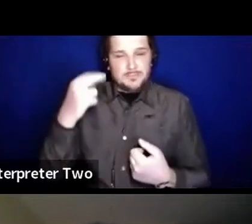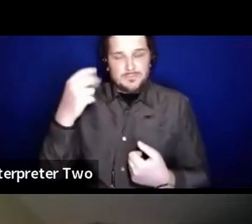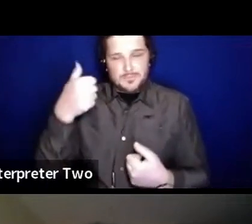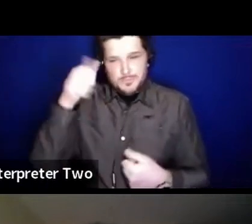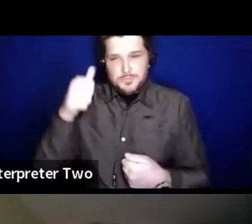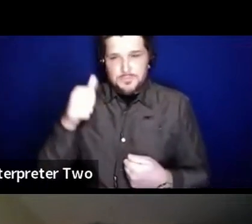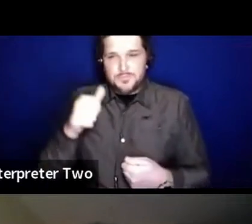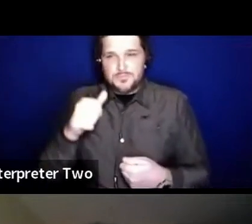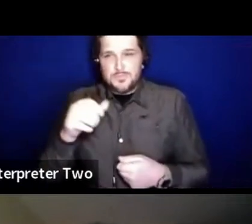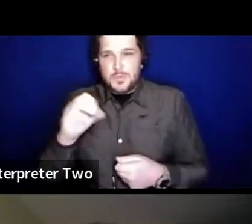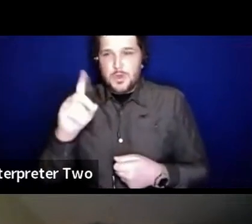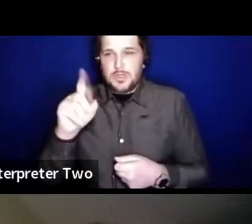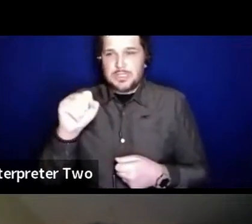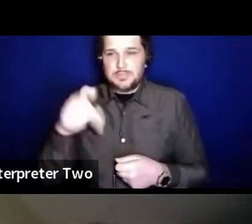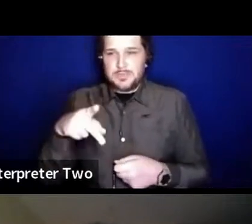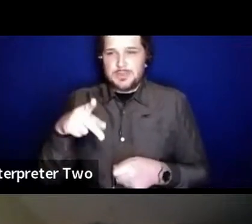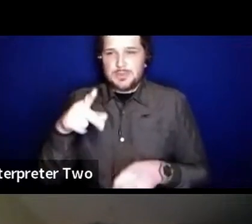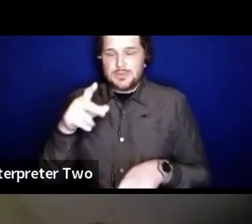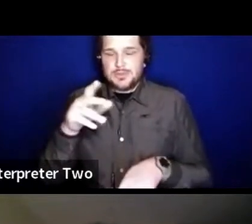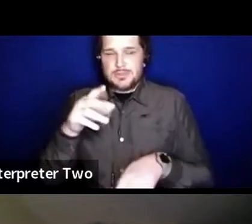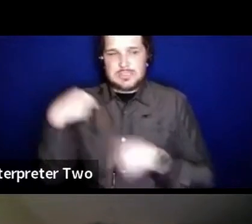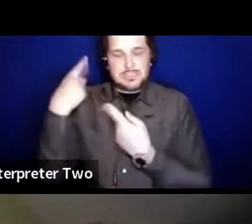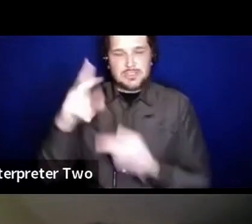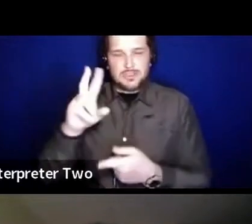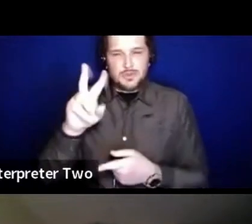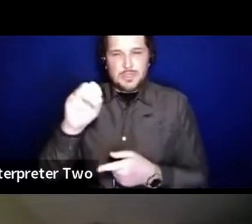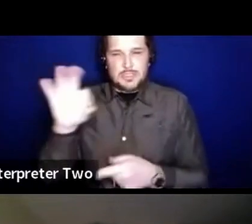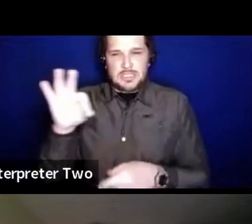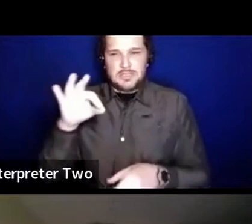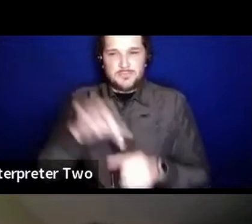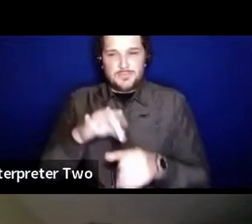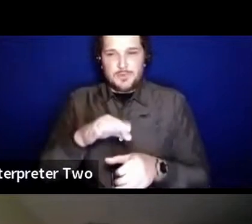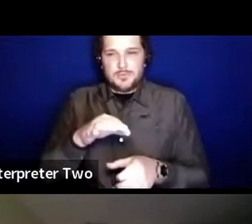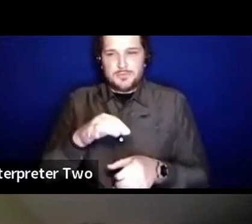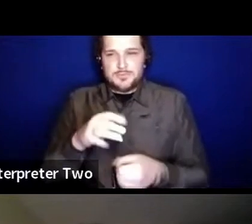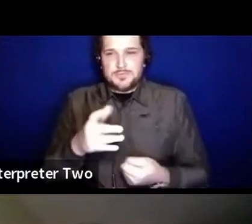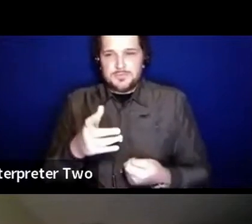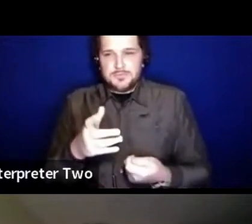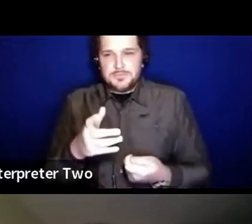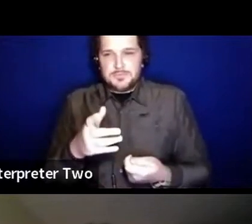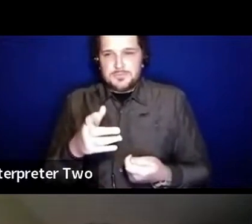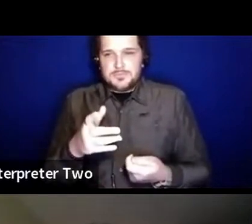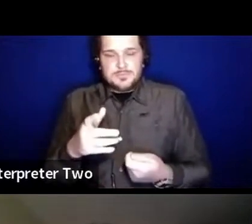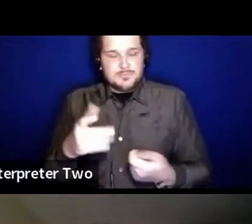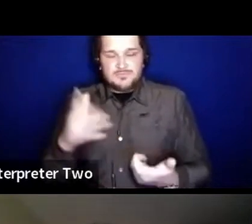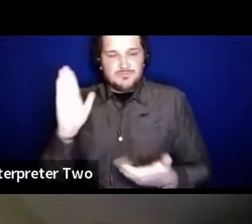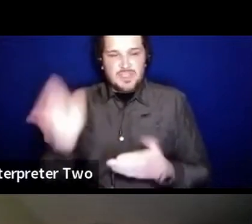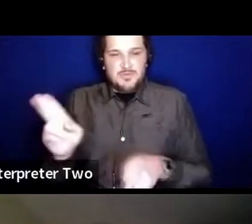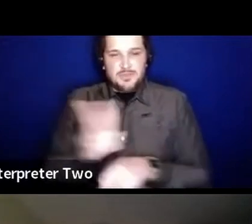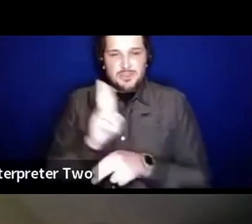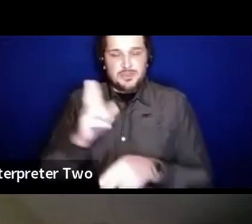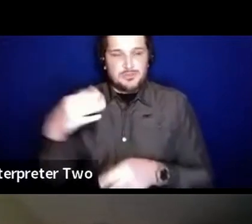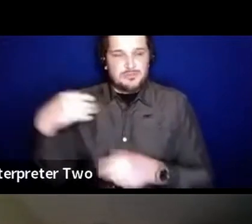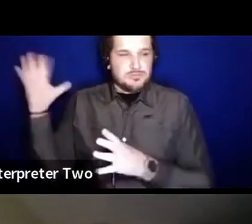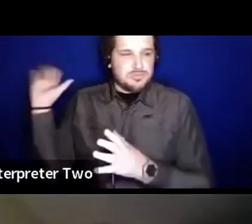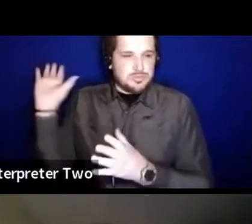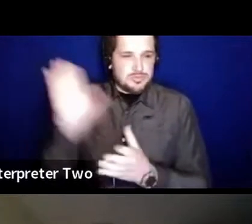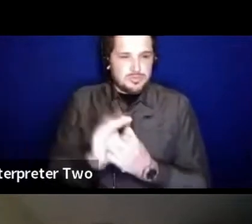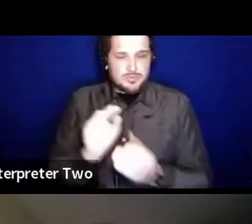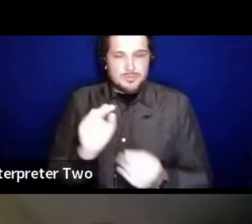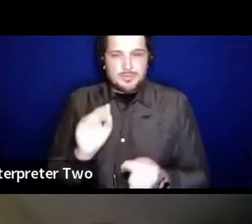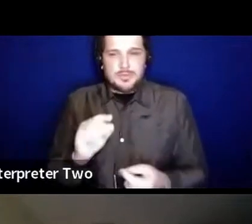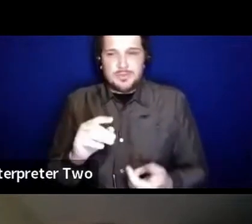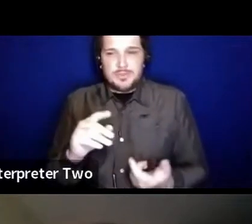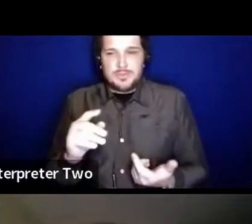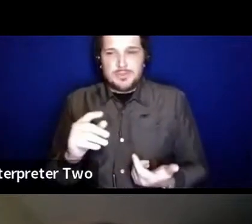on ODSP since 2009 has been even used at all. I was kind of surprised that the NDP even knew